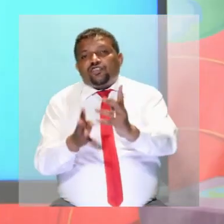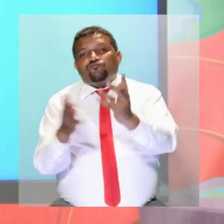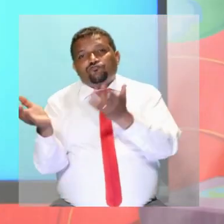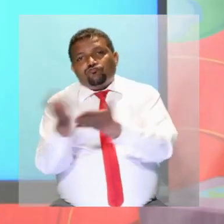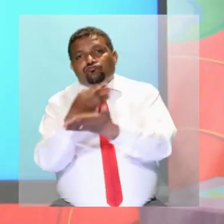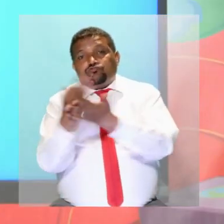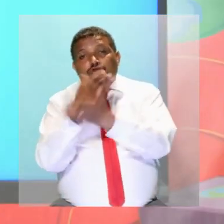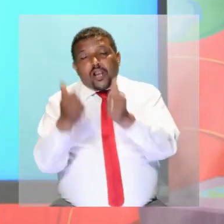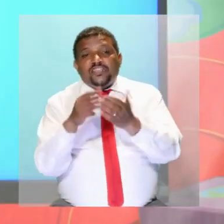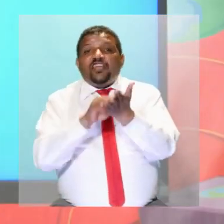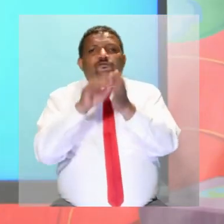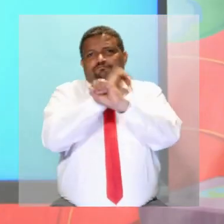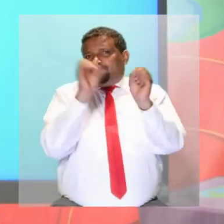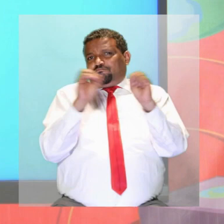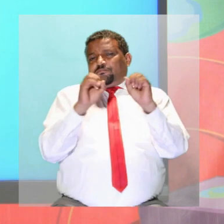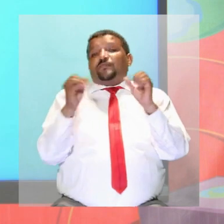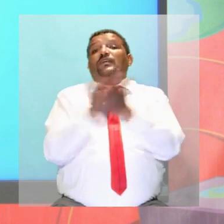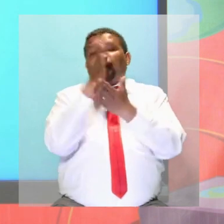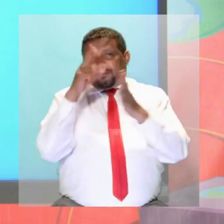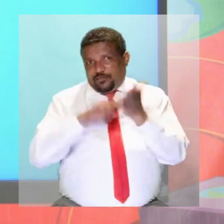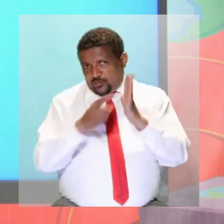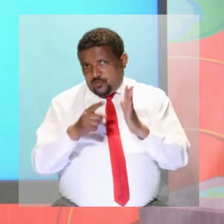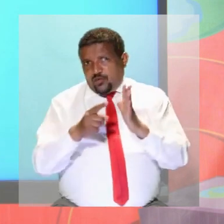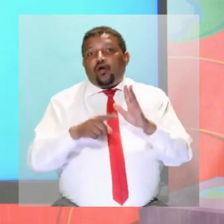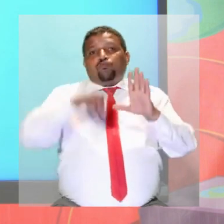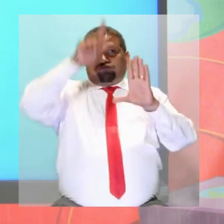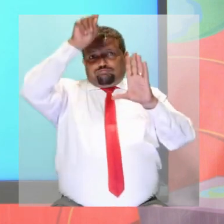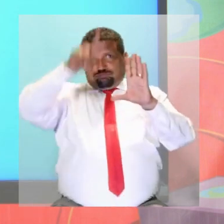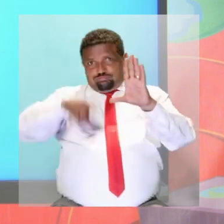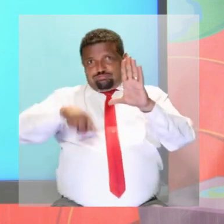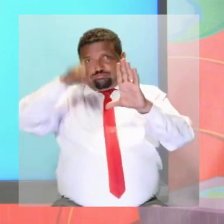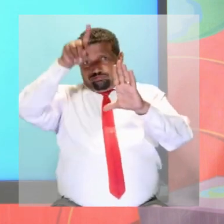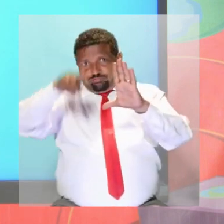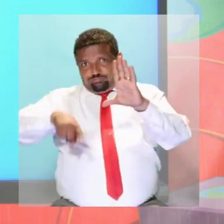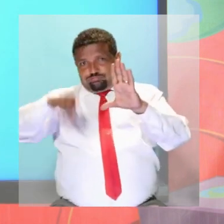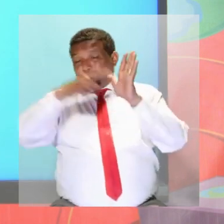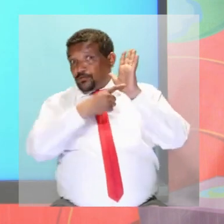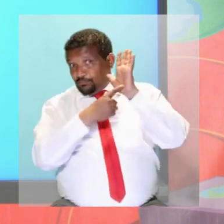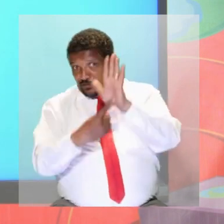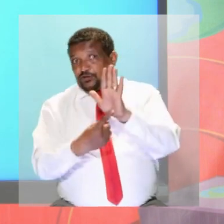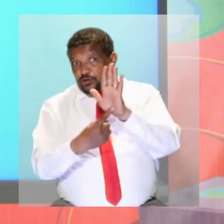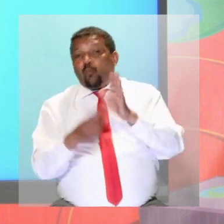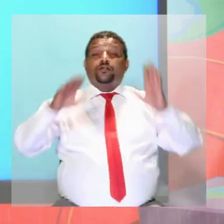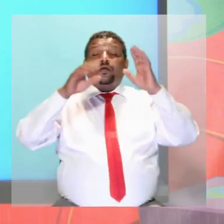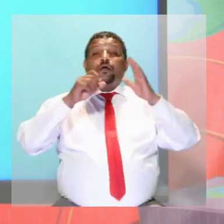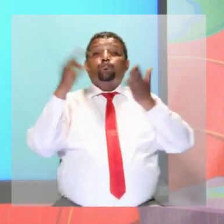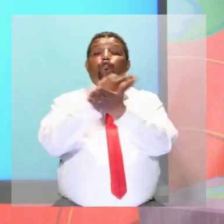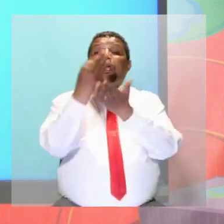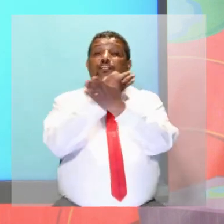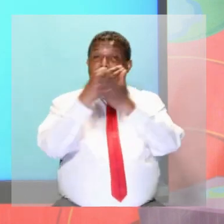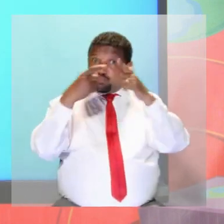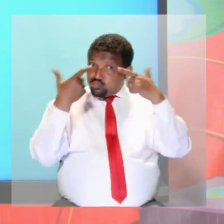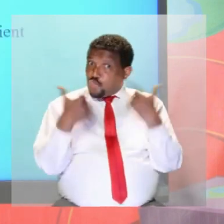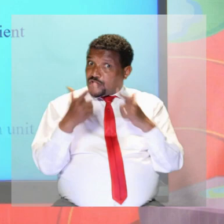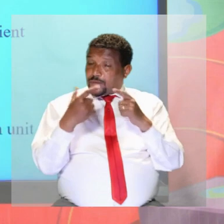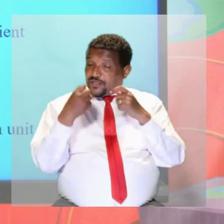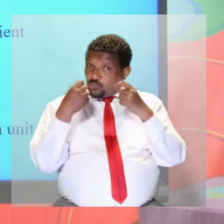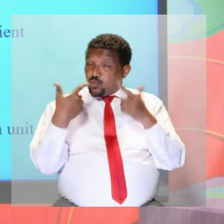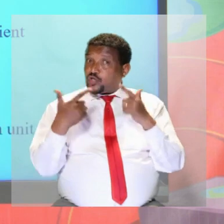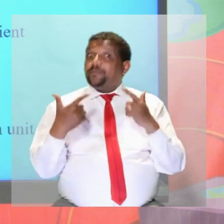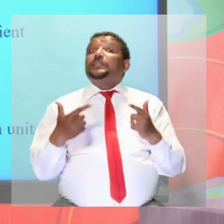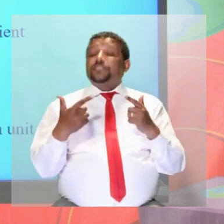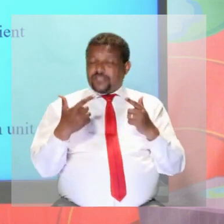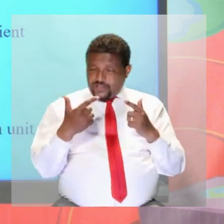teff. Now, the graphical presentation of the production possibility frontier